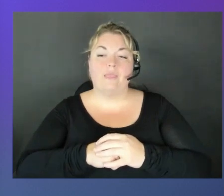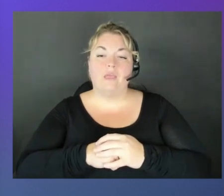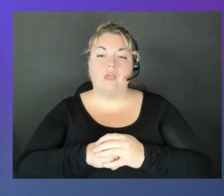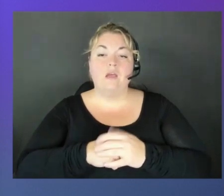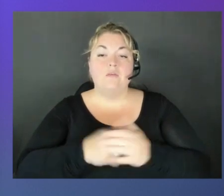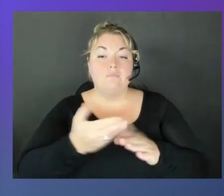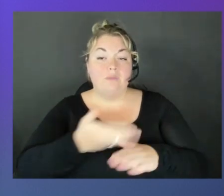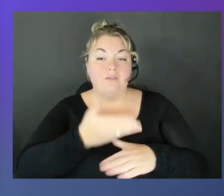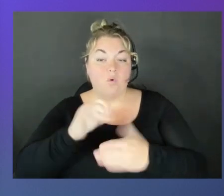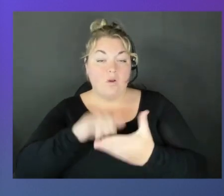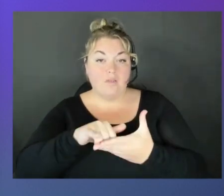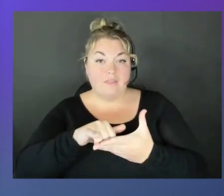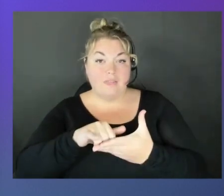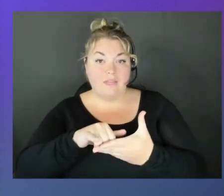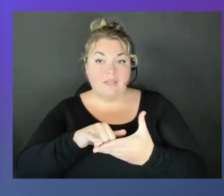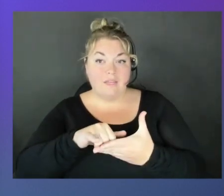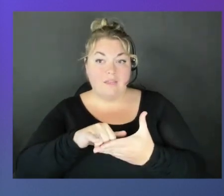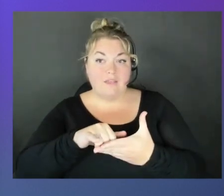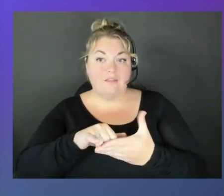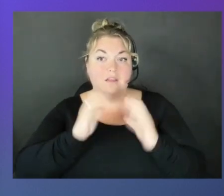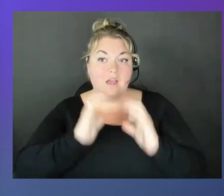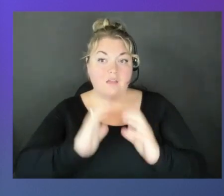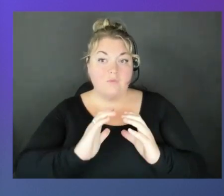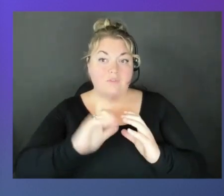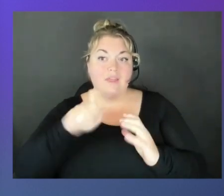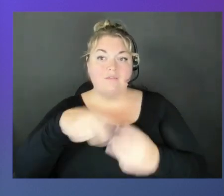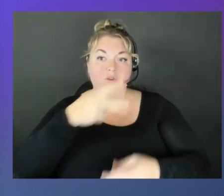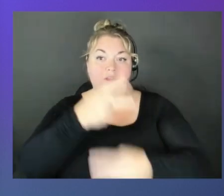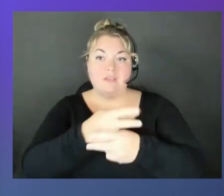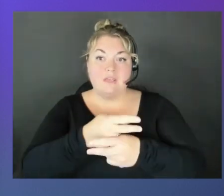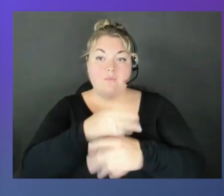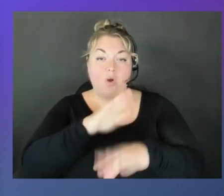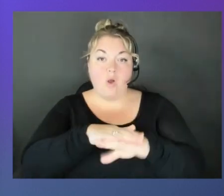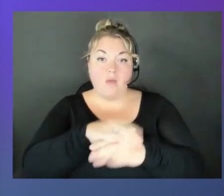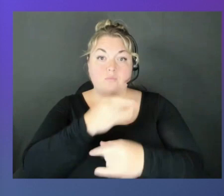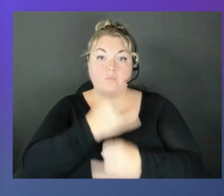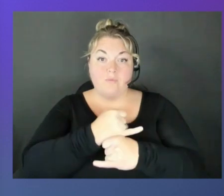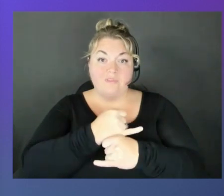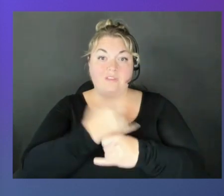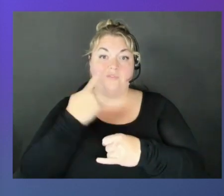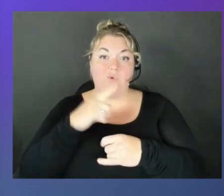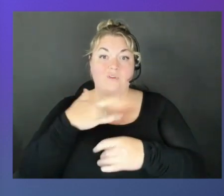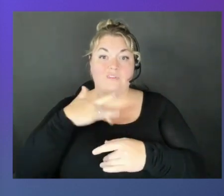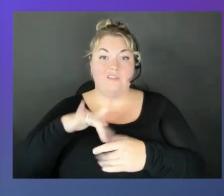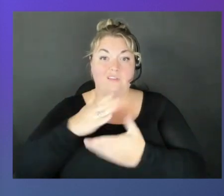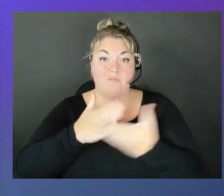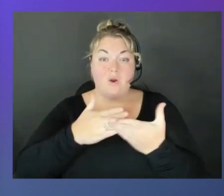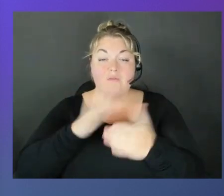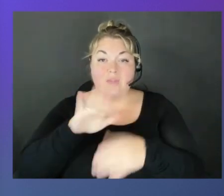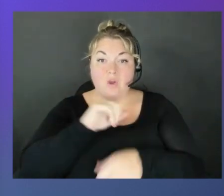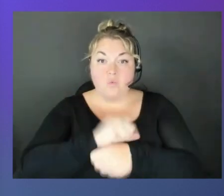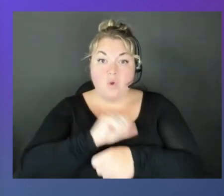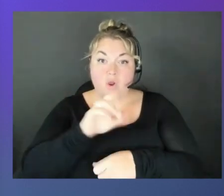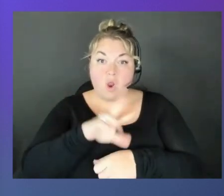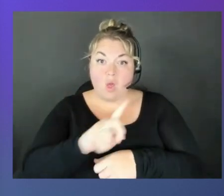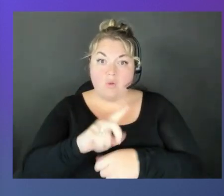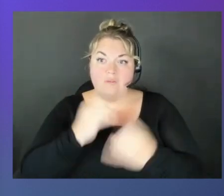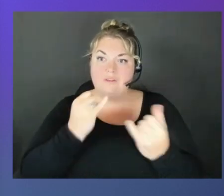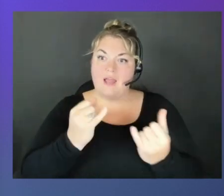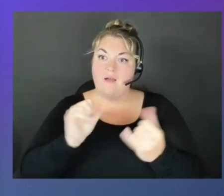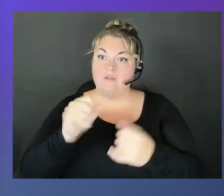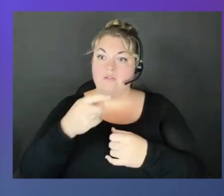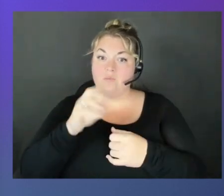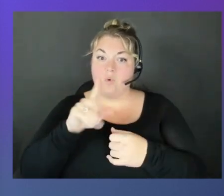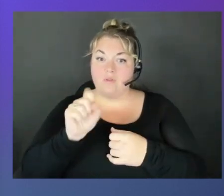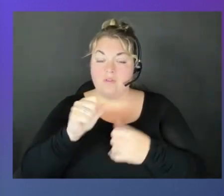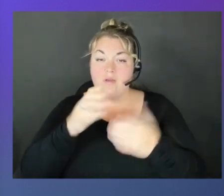regulated, these real money gaming customers, they have to keep on premises for these sensitive portion of their workloads. Now, sports betting customers